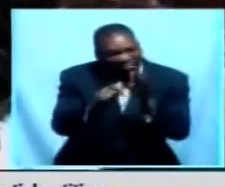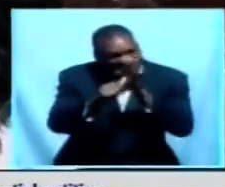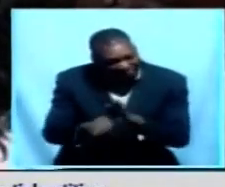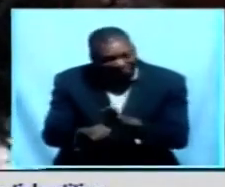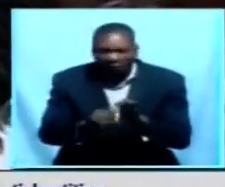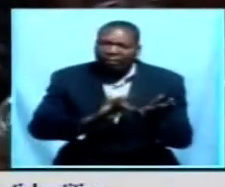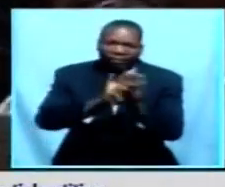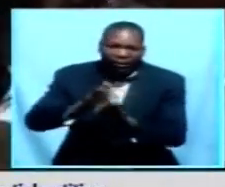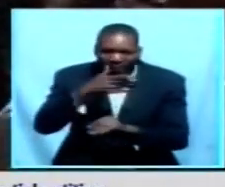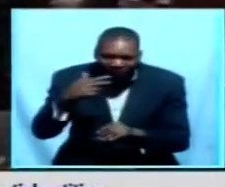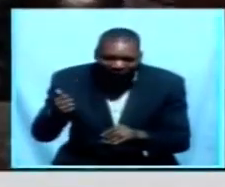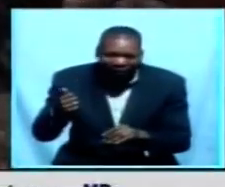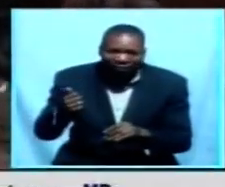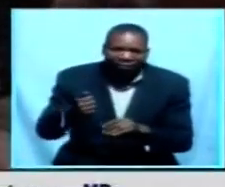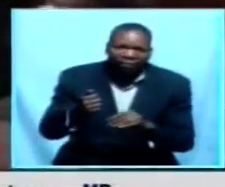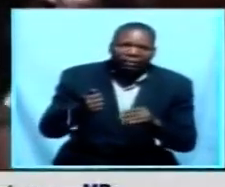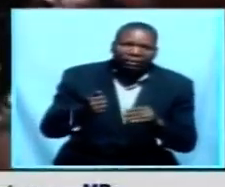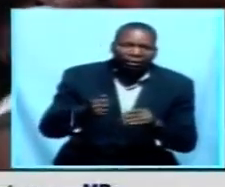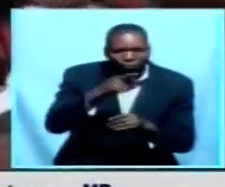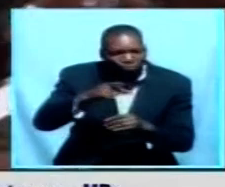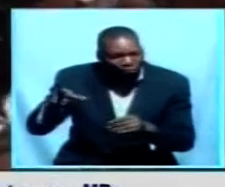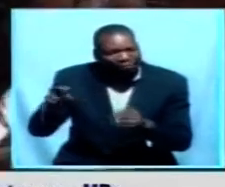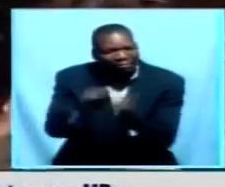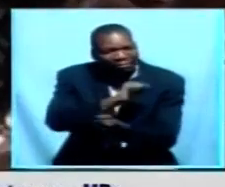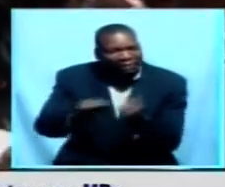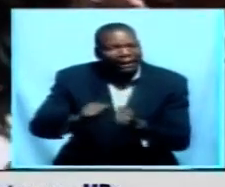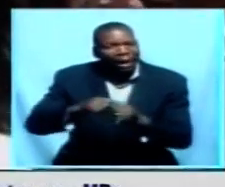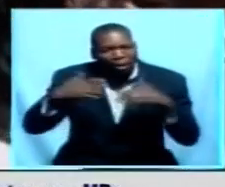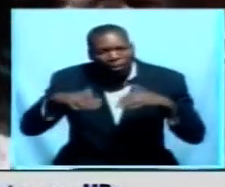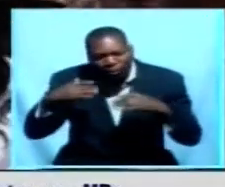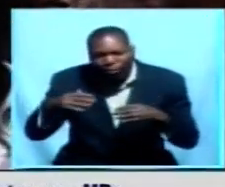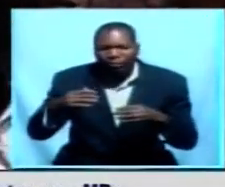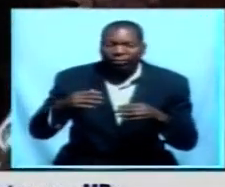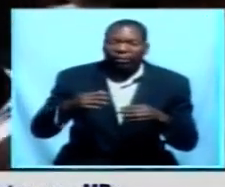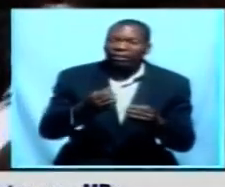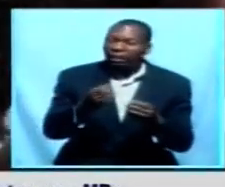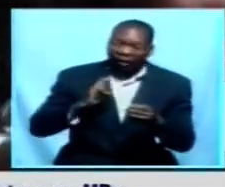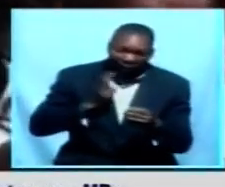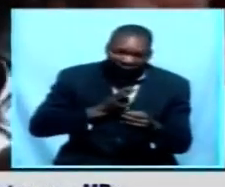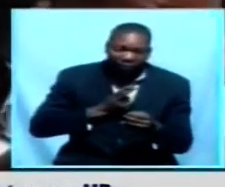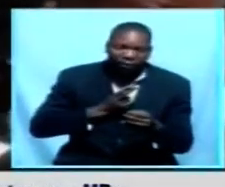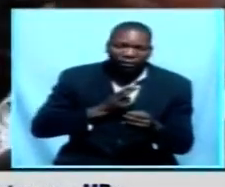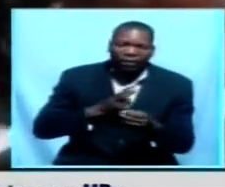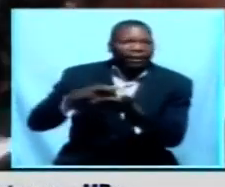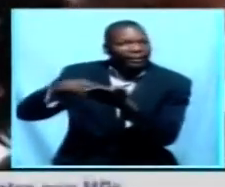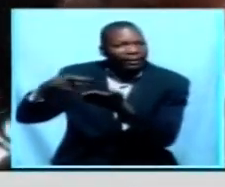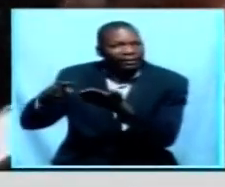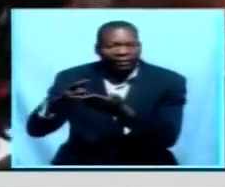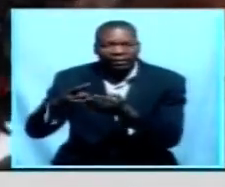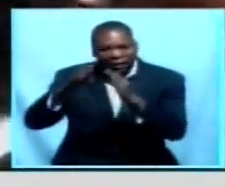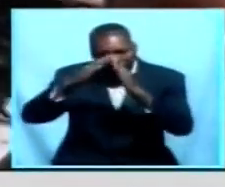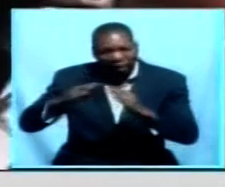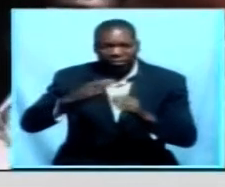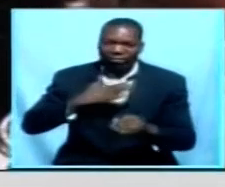abantu vimadishi vamene vaonongeka umuni vambiri maningi ola venangu se vambiri tilibe manyumba yatu wonse tilipira chema ni malenzi